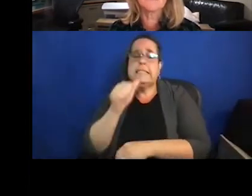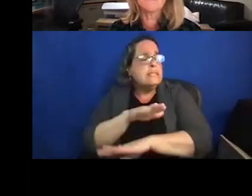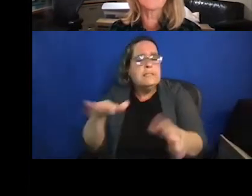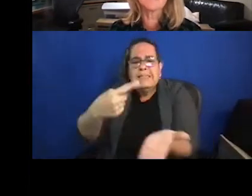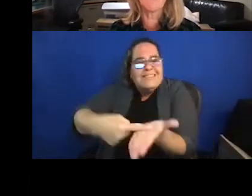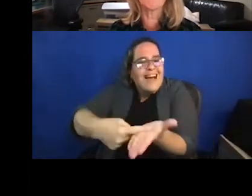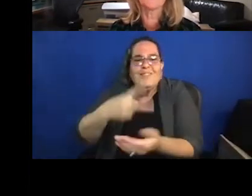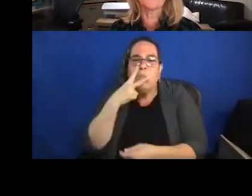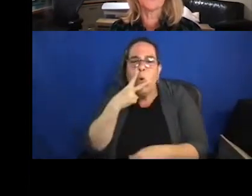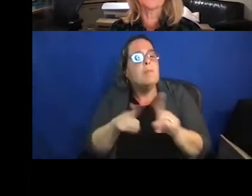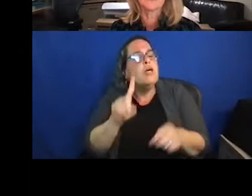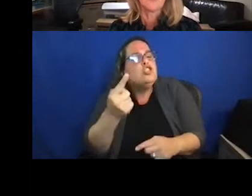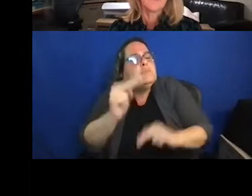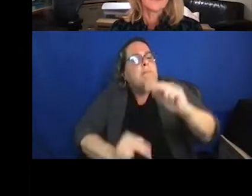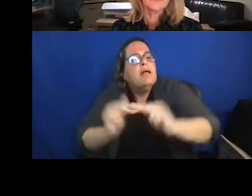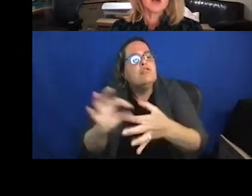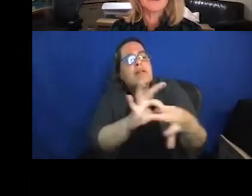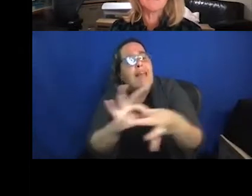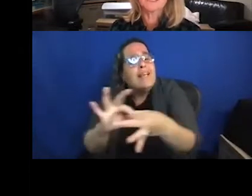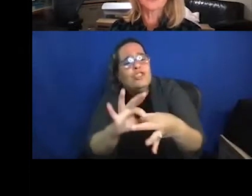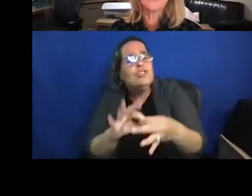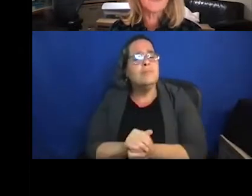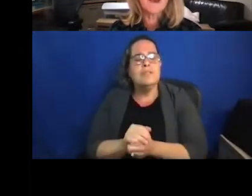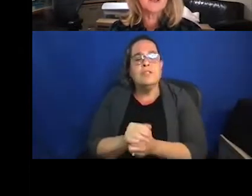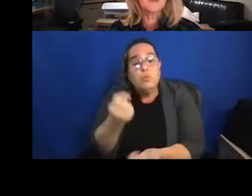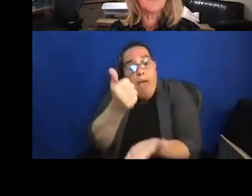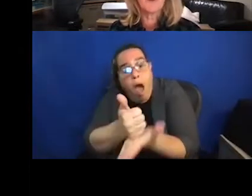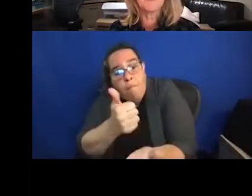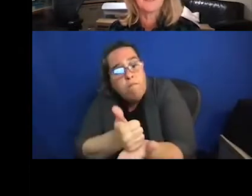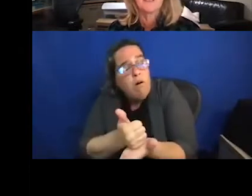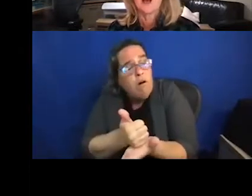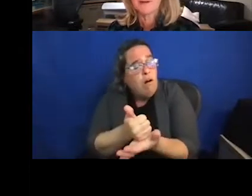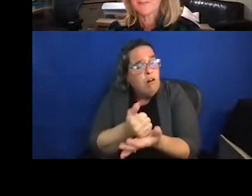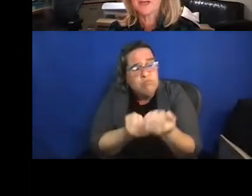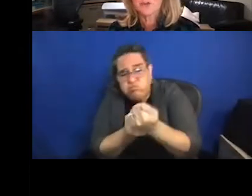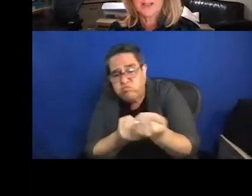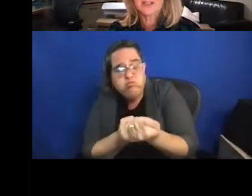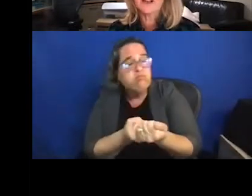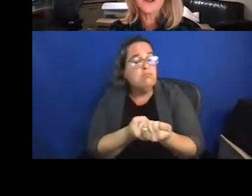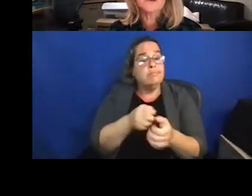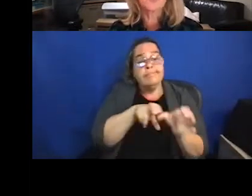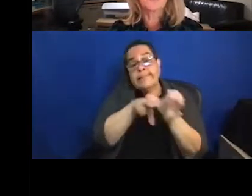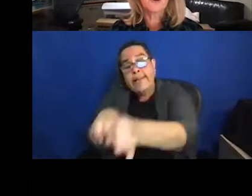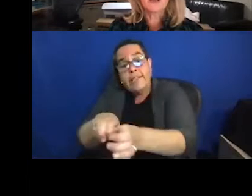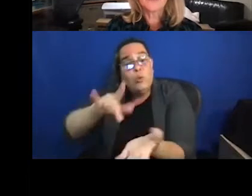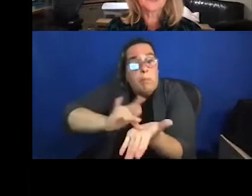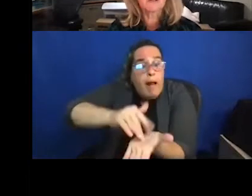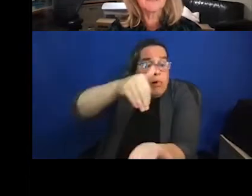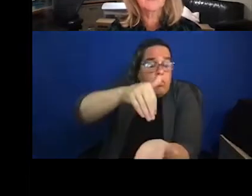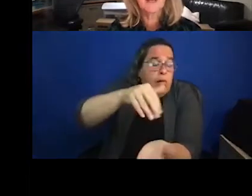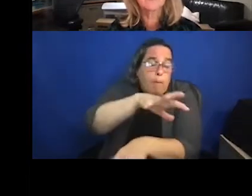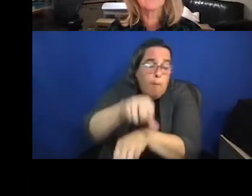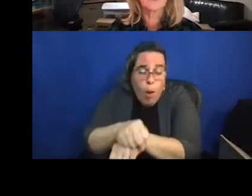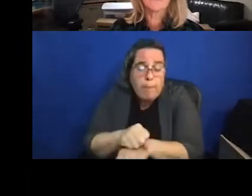goal of smoking cessation as people wanted it. And many people wouldn't even talk about their smoking. And in those cases,